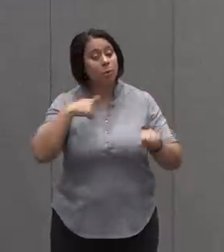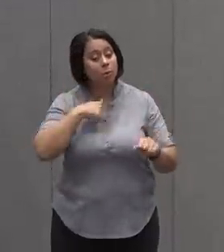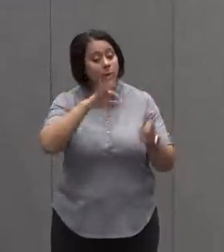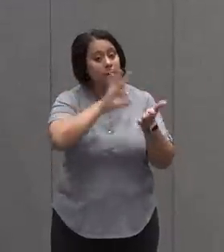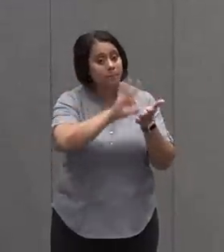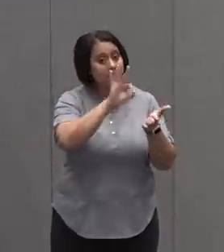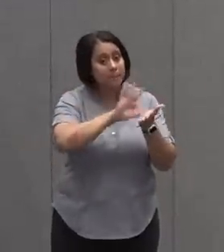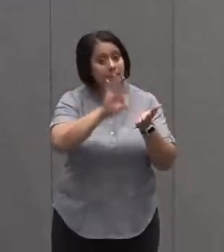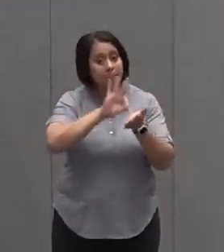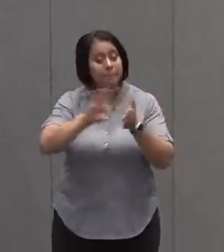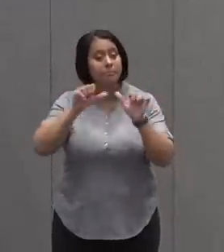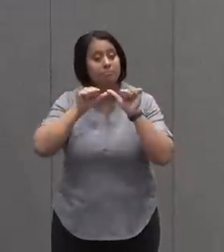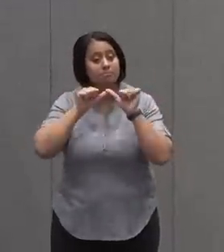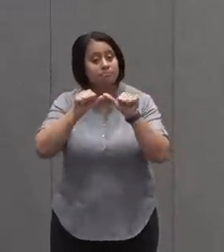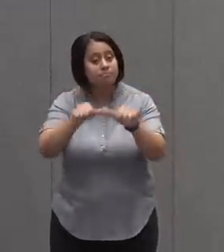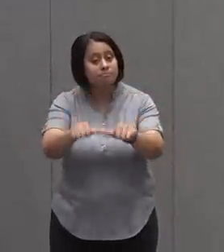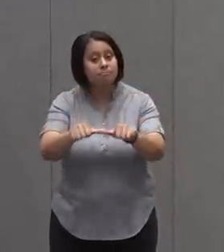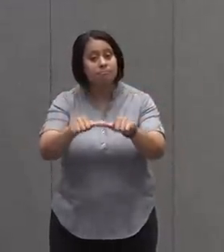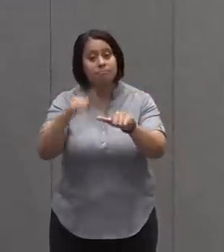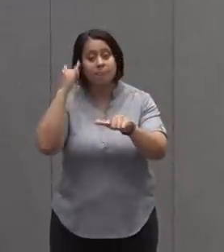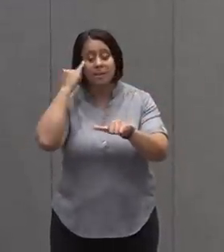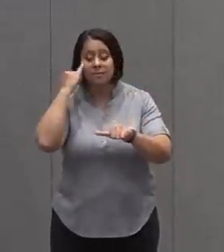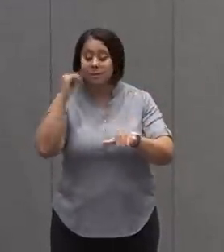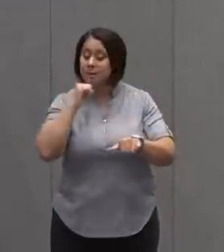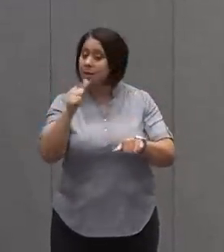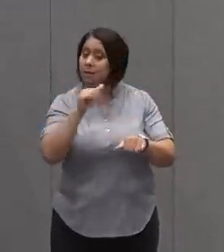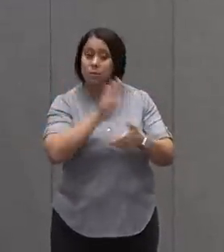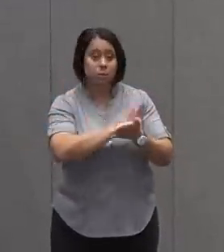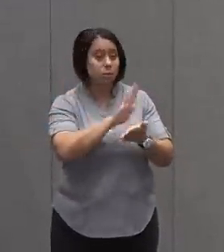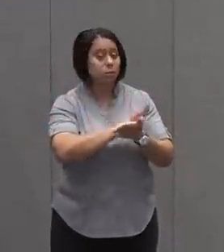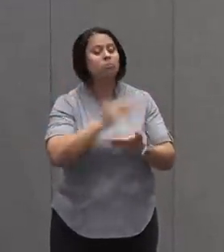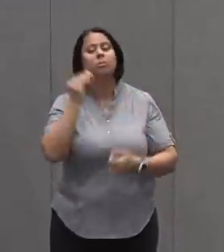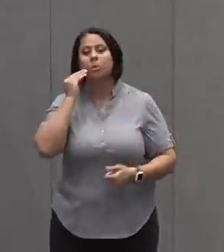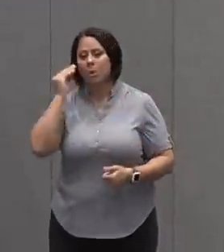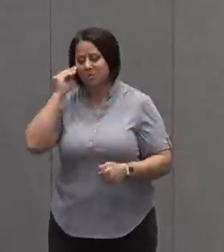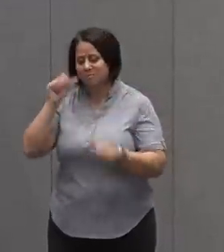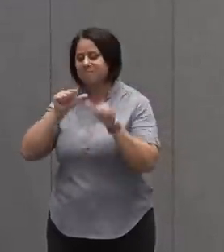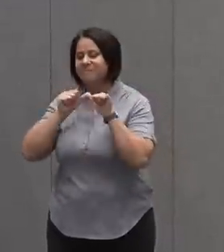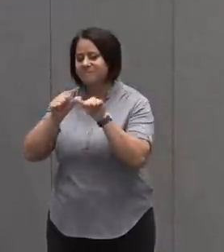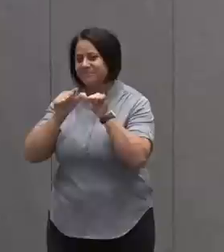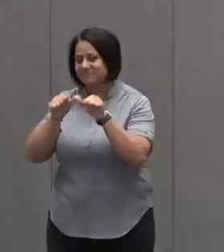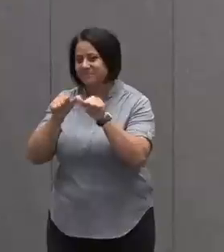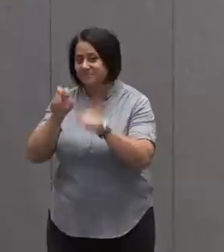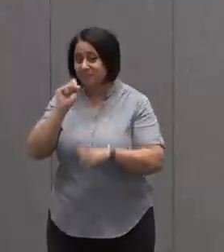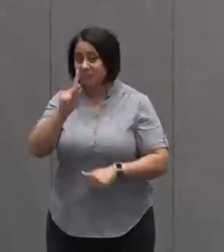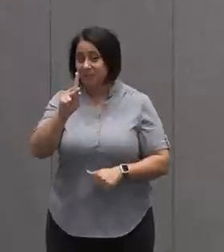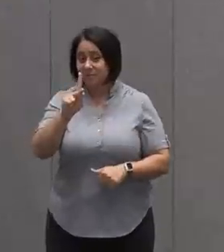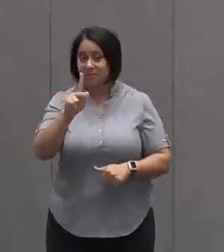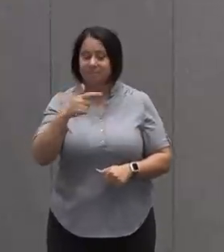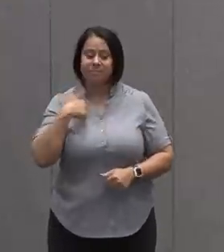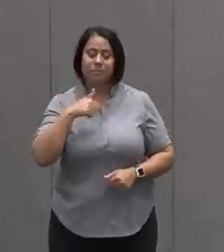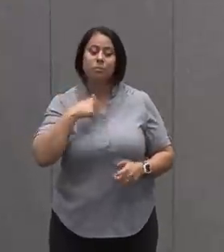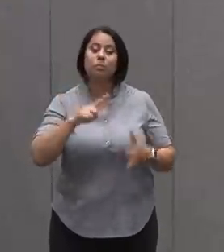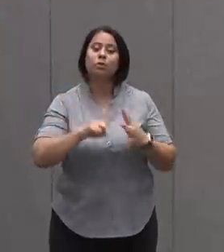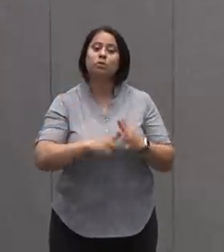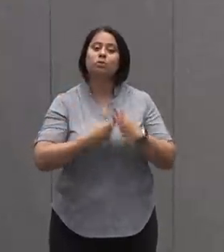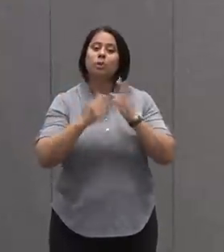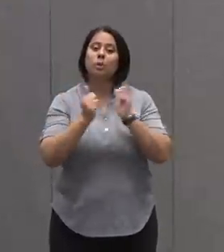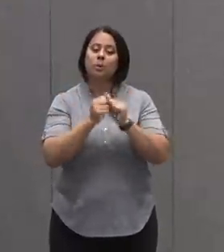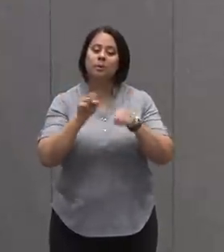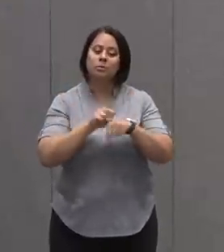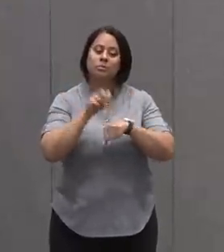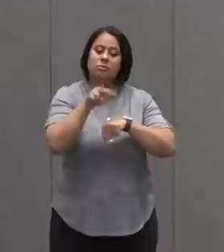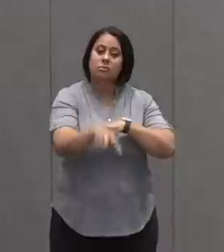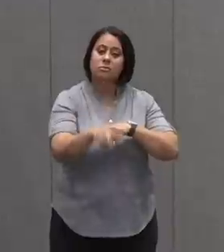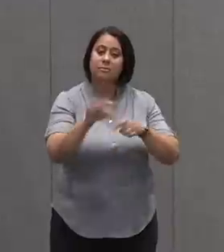counting going while we're away at our closure. So the first number that we're going to start is we're going to do some skip counting, and